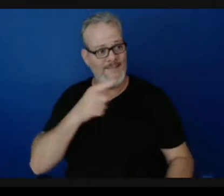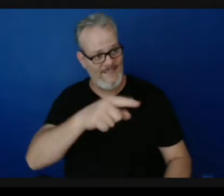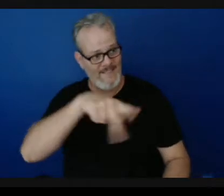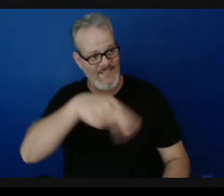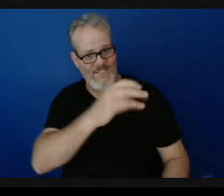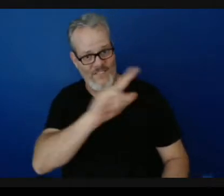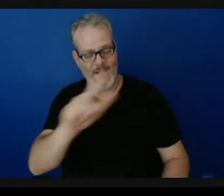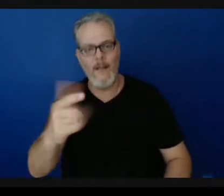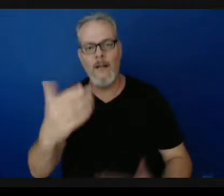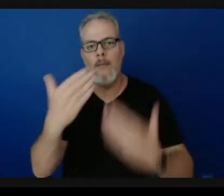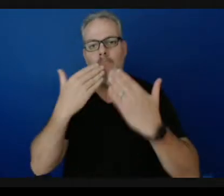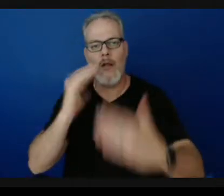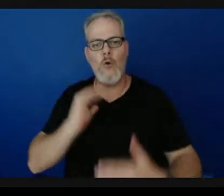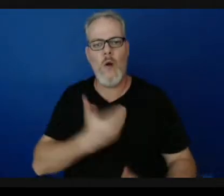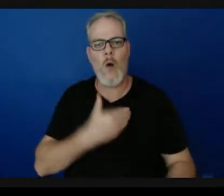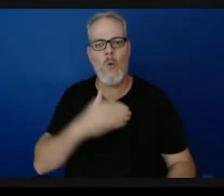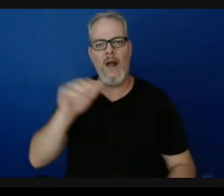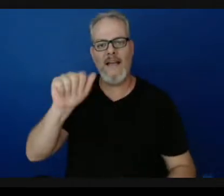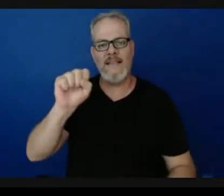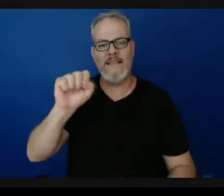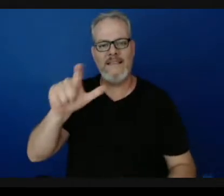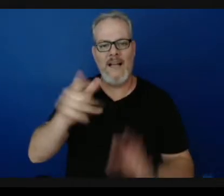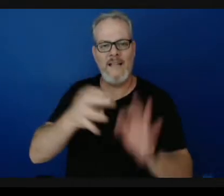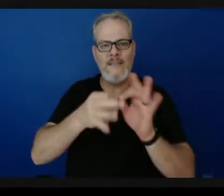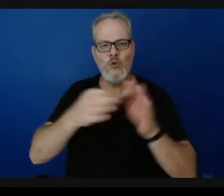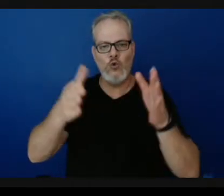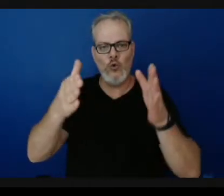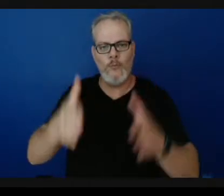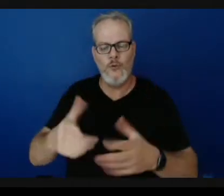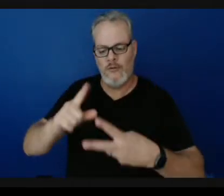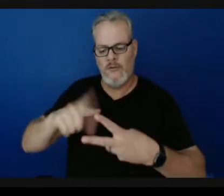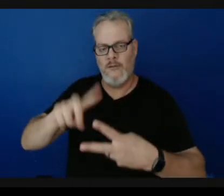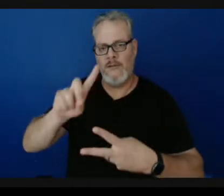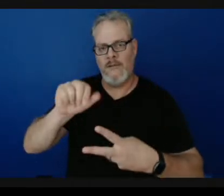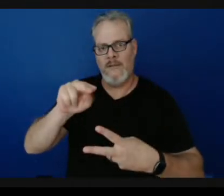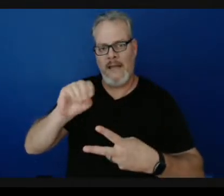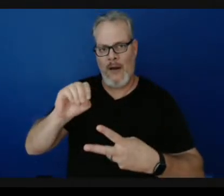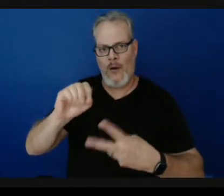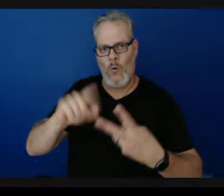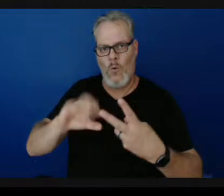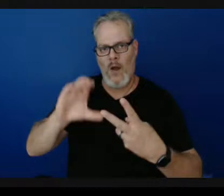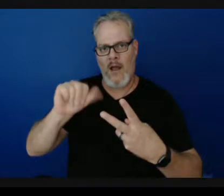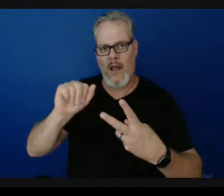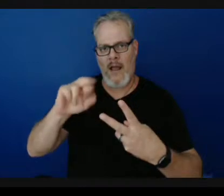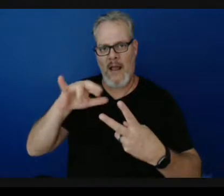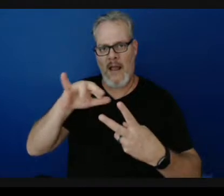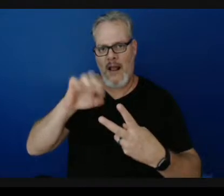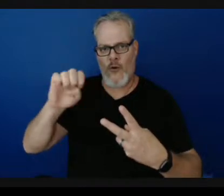Mahalo to our ASL interpreters, Dano and Carrie Kaufman. Aloha, everyone.